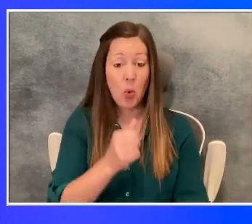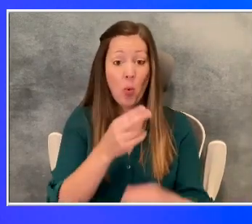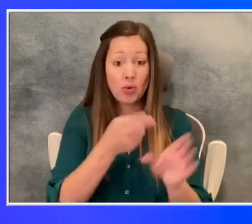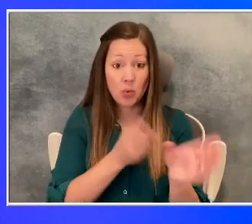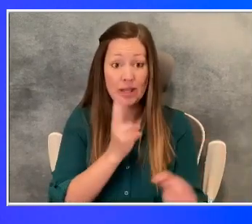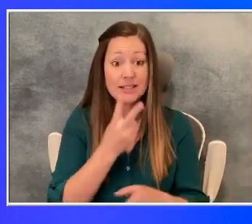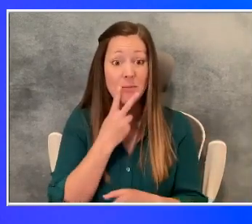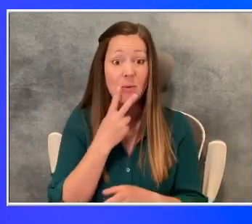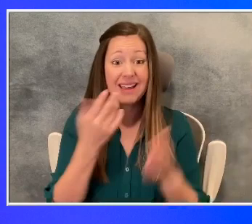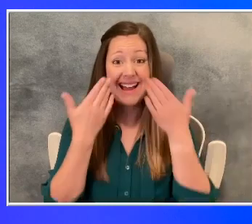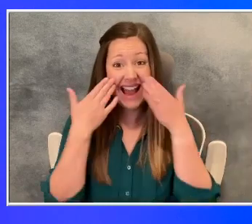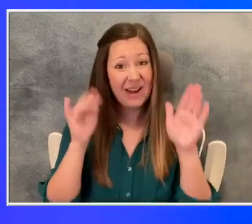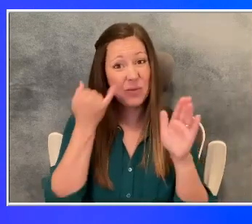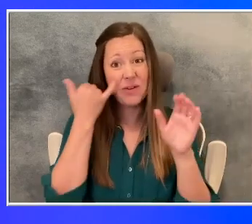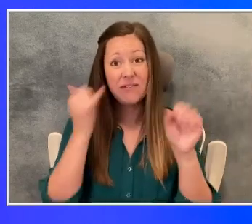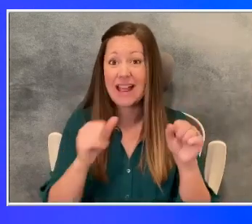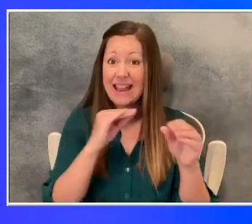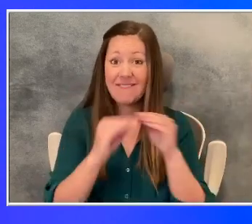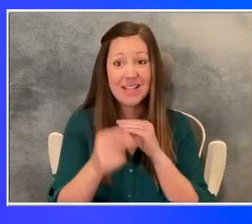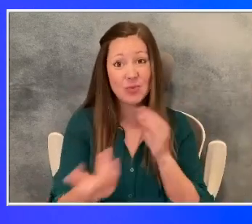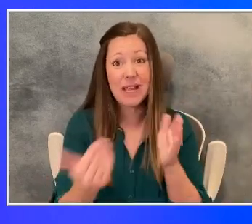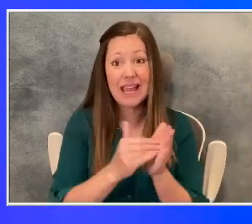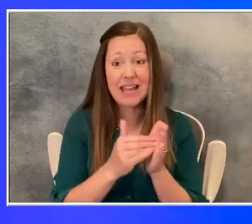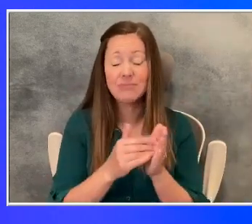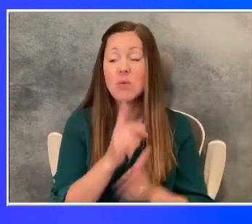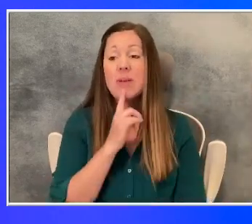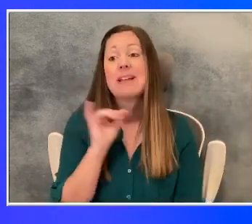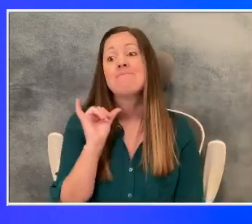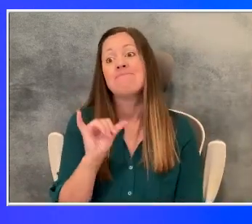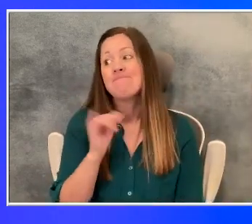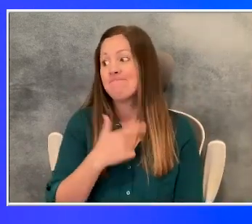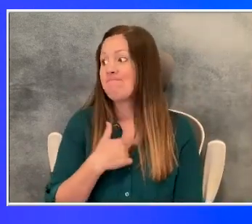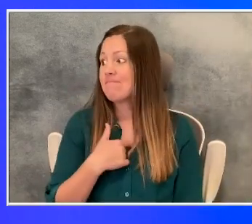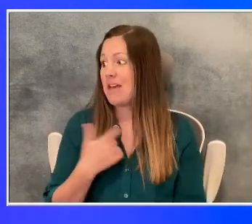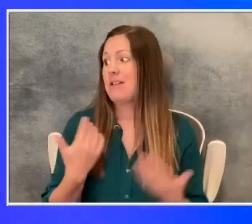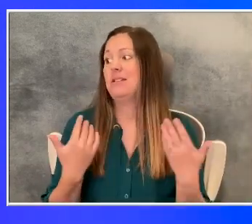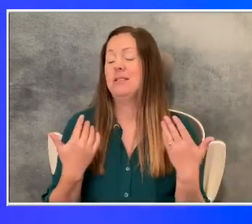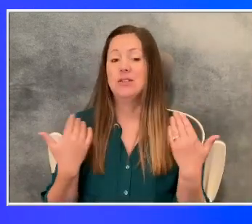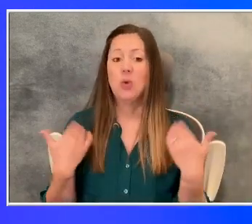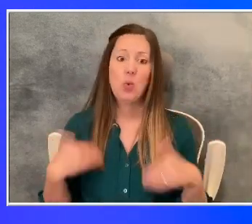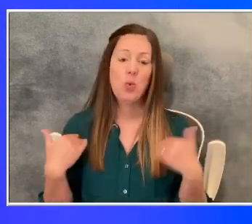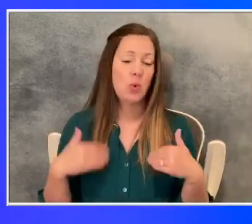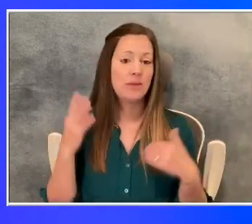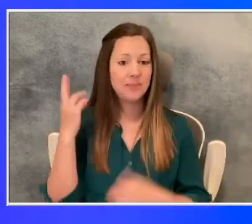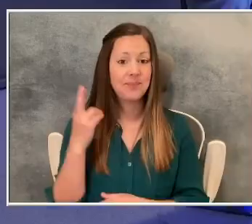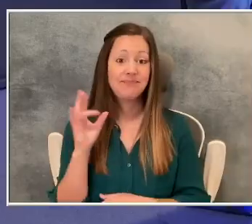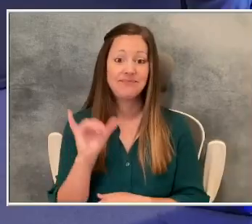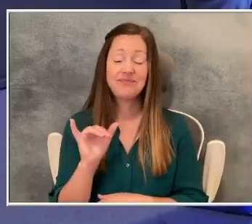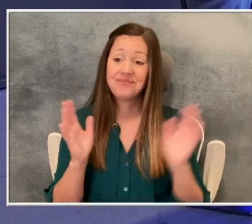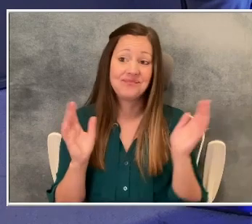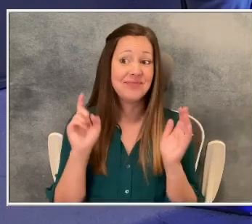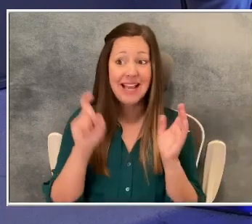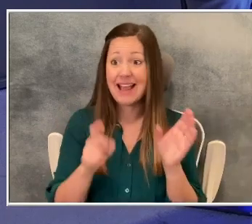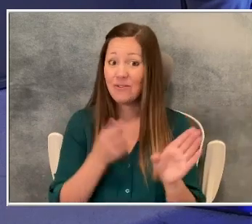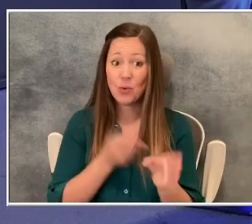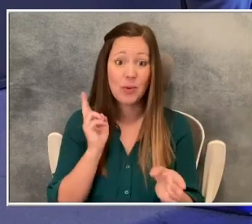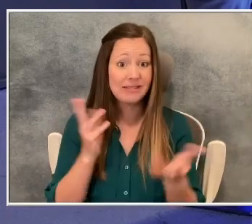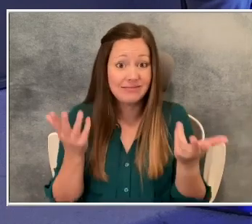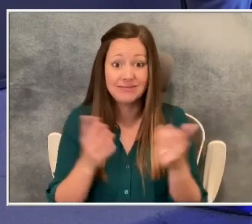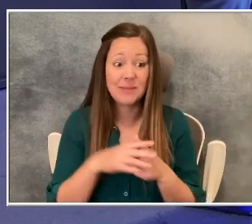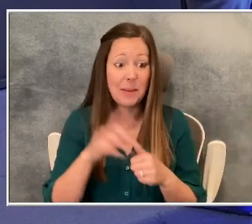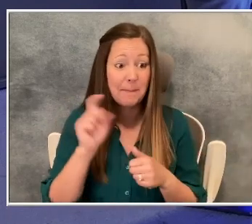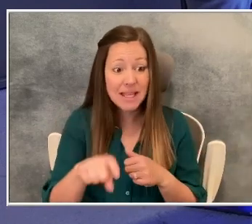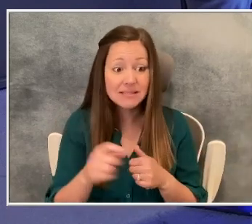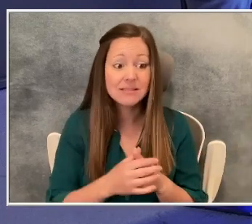fix you again. And that's all it took for him to tell me that. And I'm like, I'm done. Okay. So did you take drugs